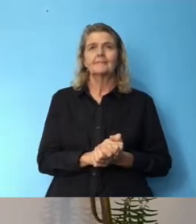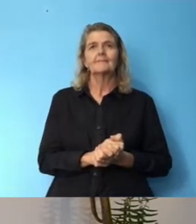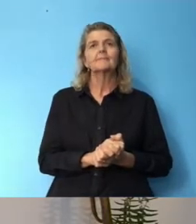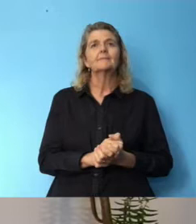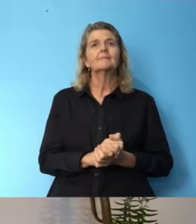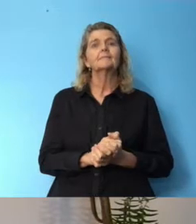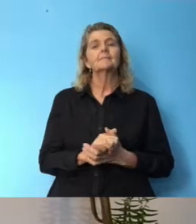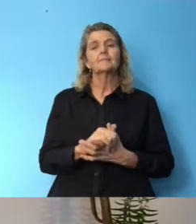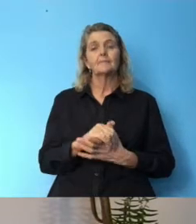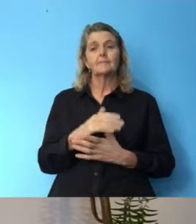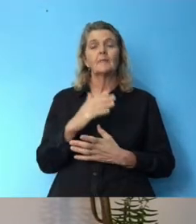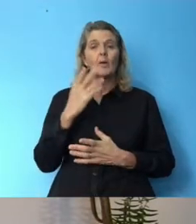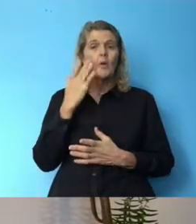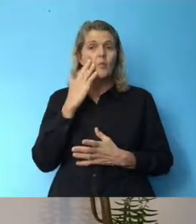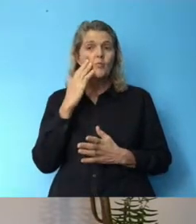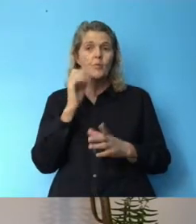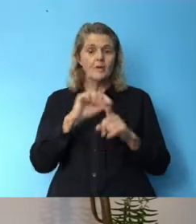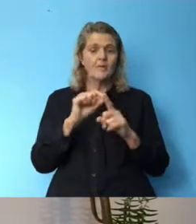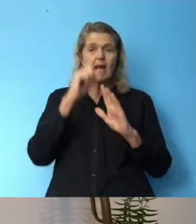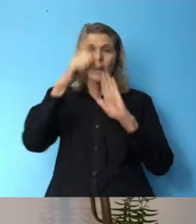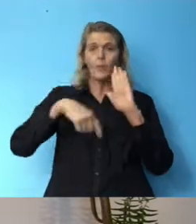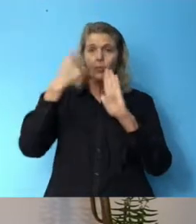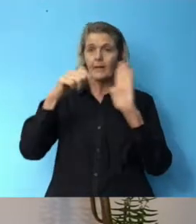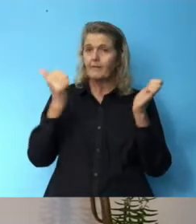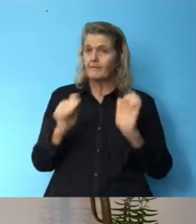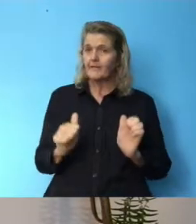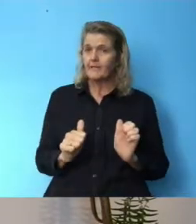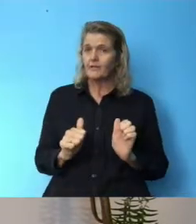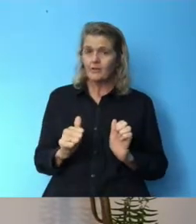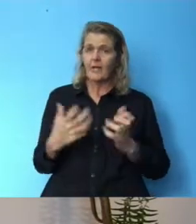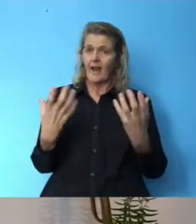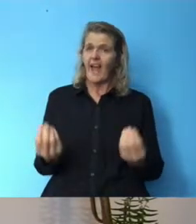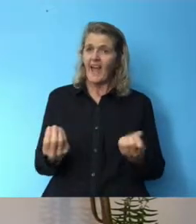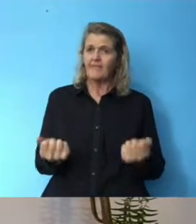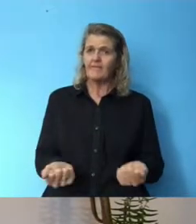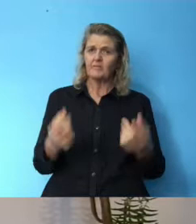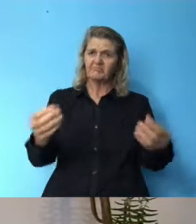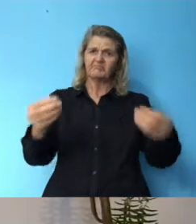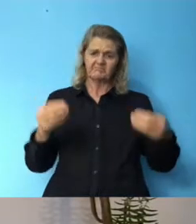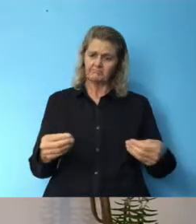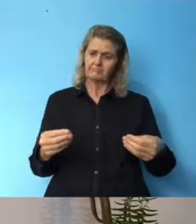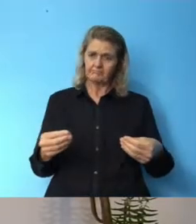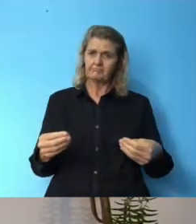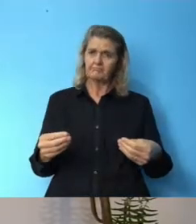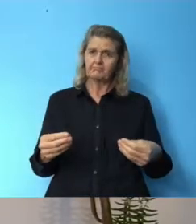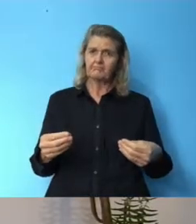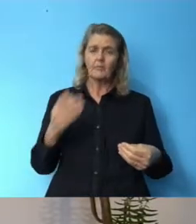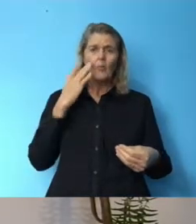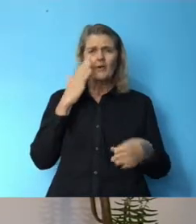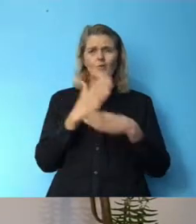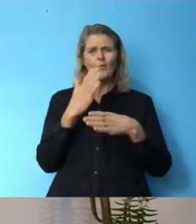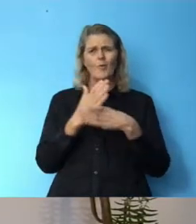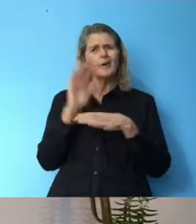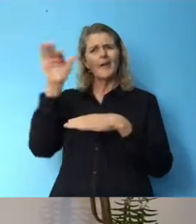And once you've made one of these and got one, each week when you come to art class or you find time at home, it's a really nice thing if you're working on